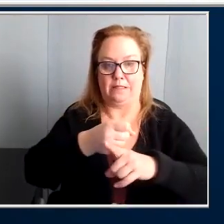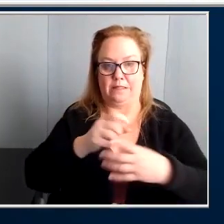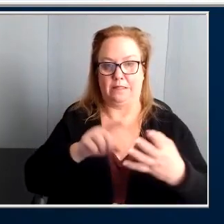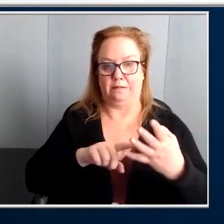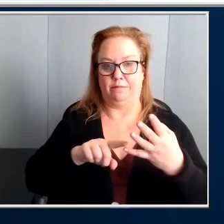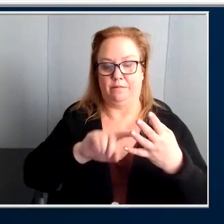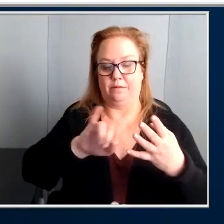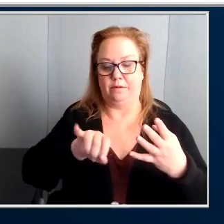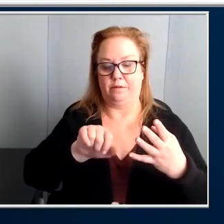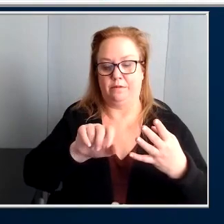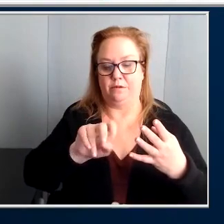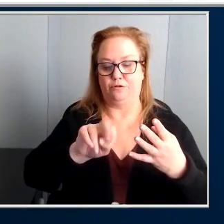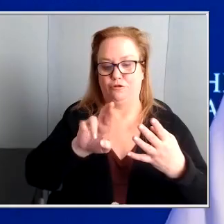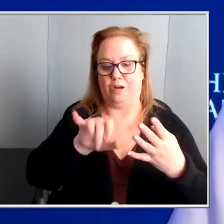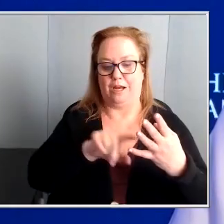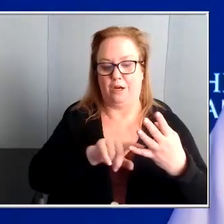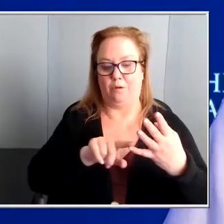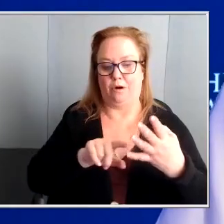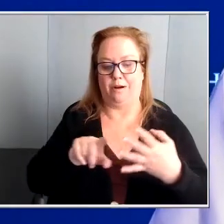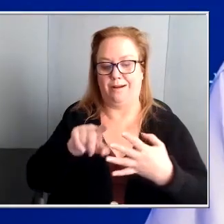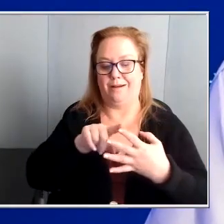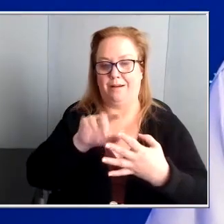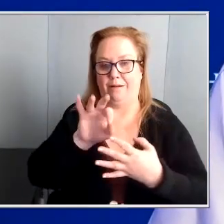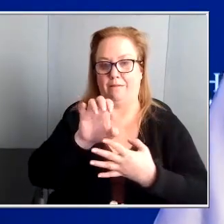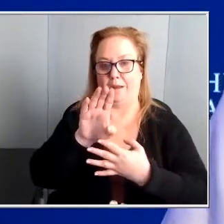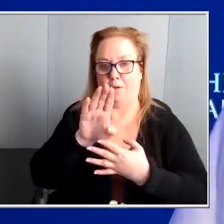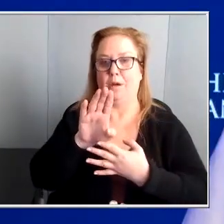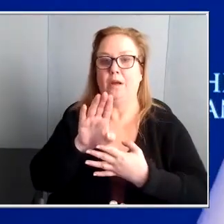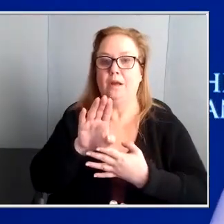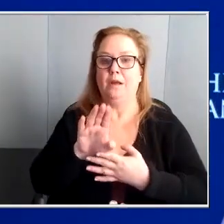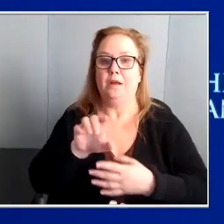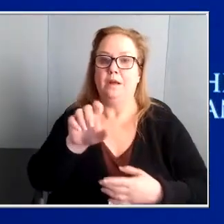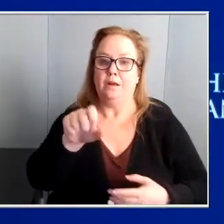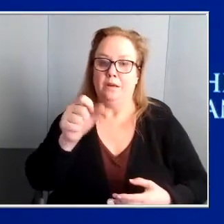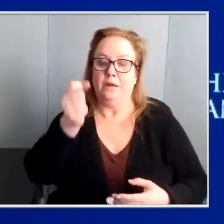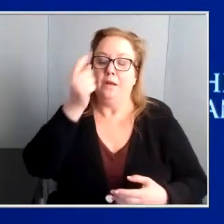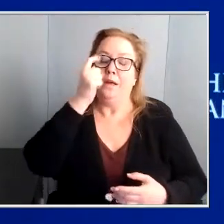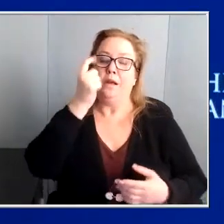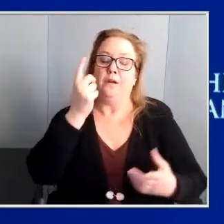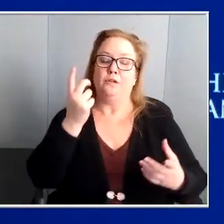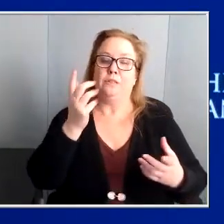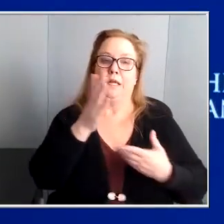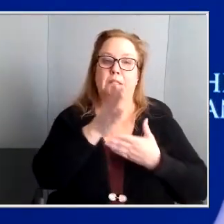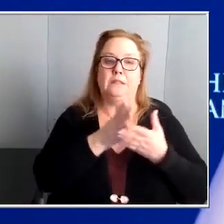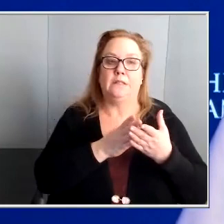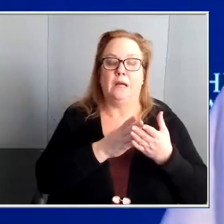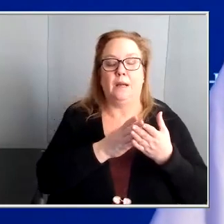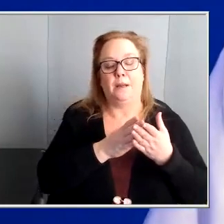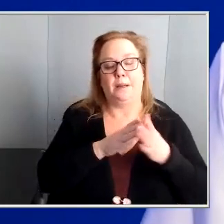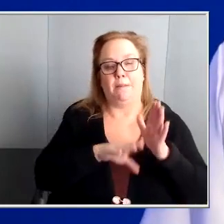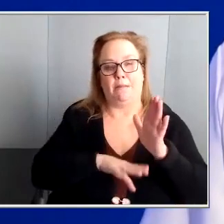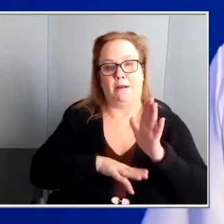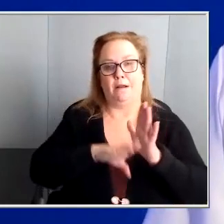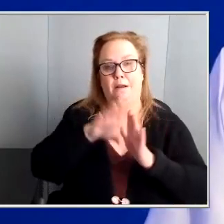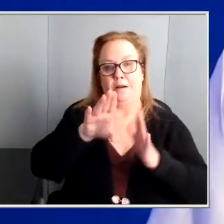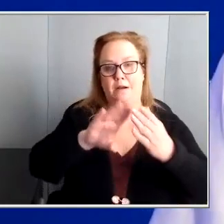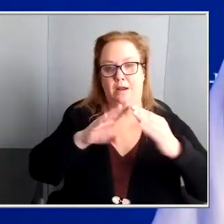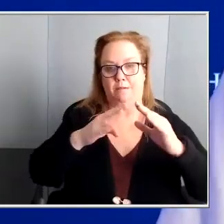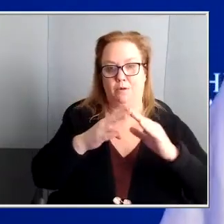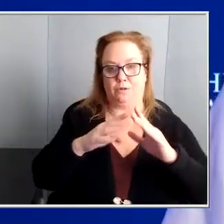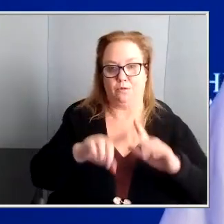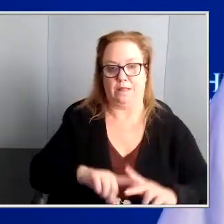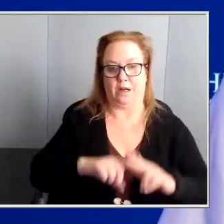beginning of February. Yeah, and I think we should take some comfort in understanding that the large surge that we had with that